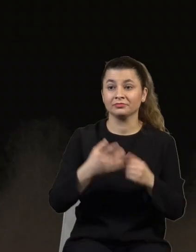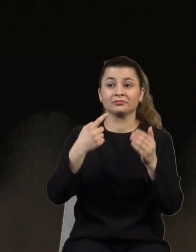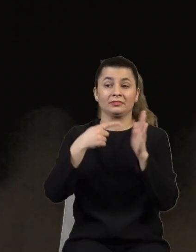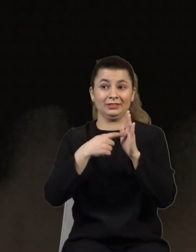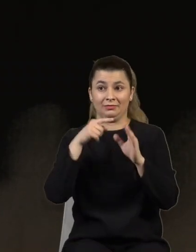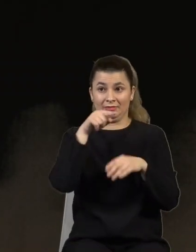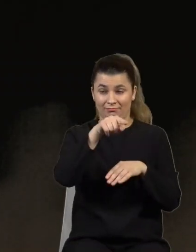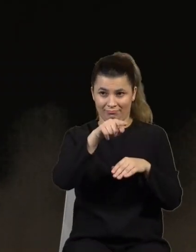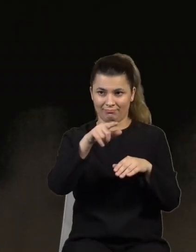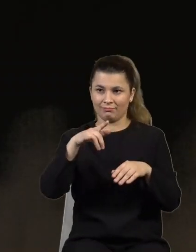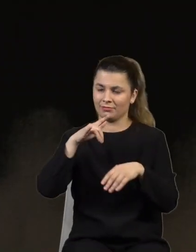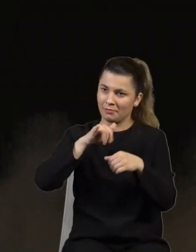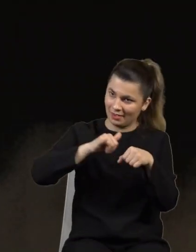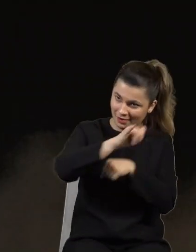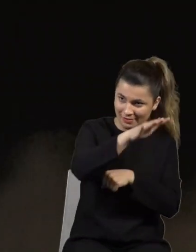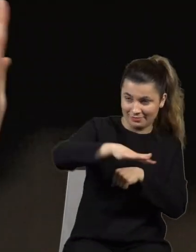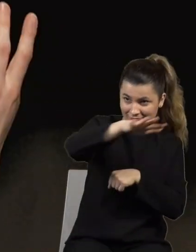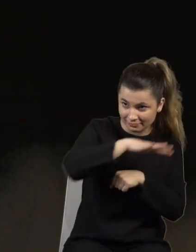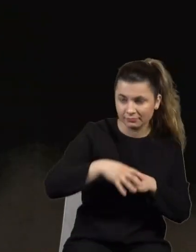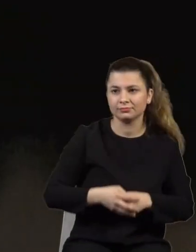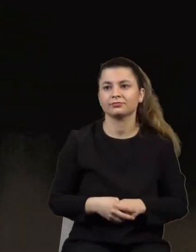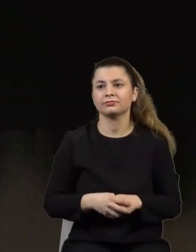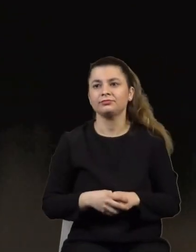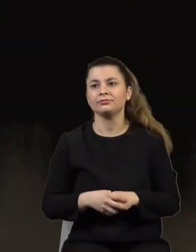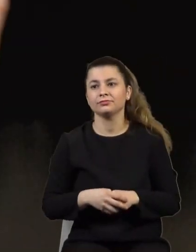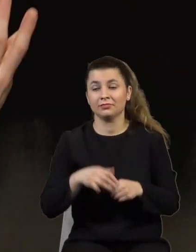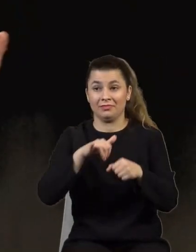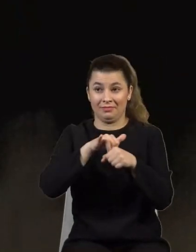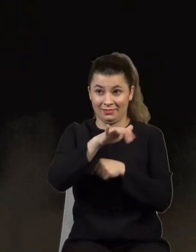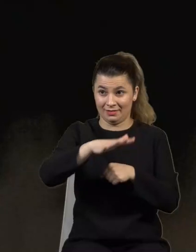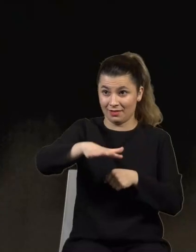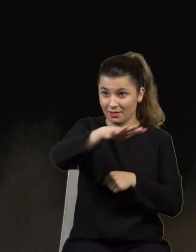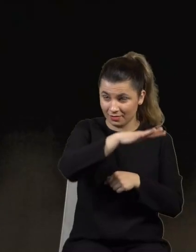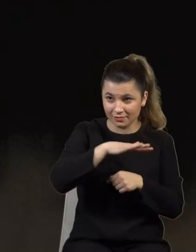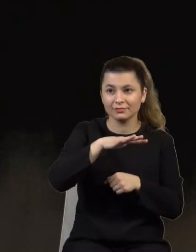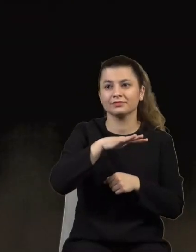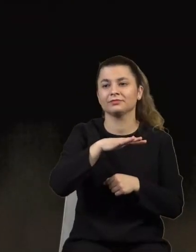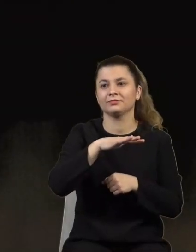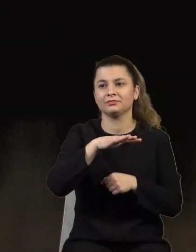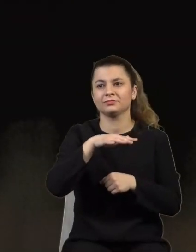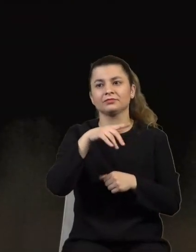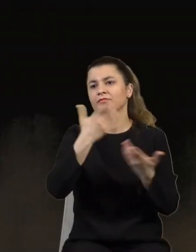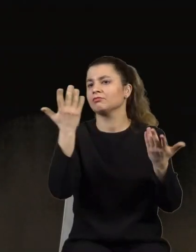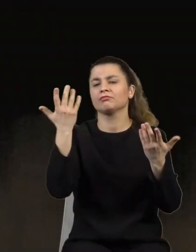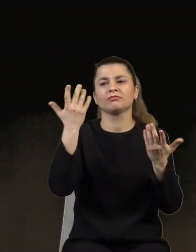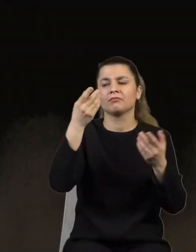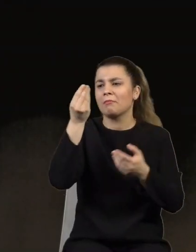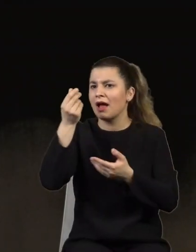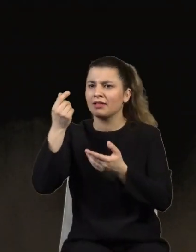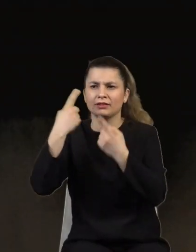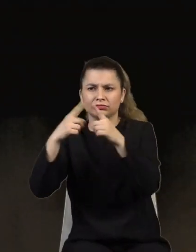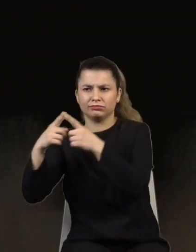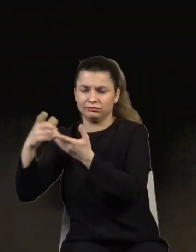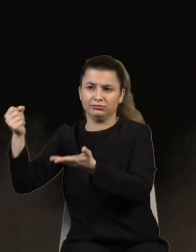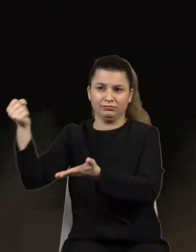from cohesion money, so there's been a lot of airport expansion, airport upgrading, but that was not always that